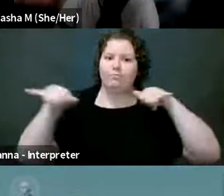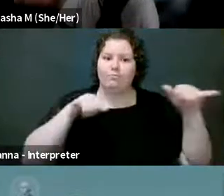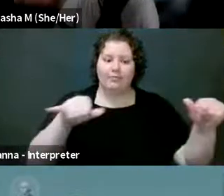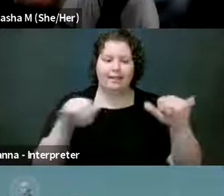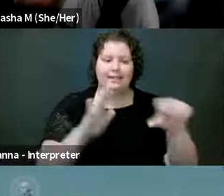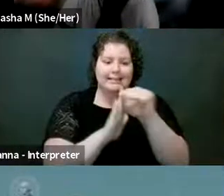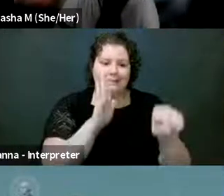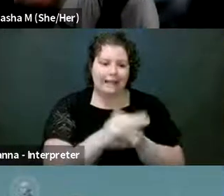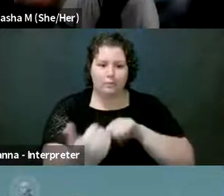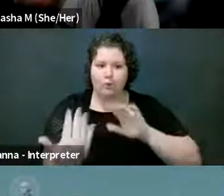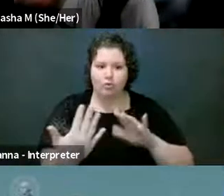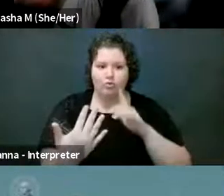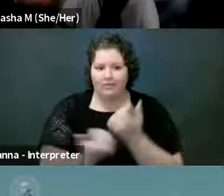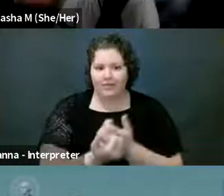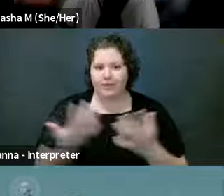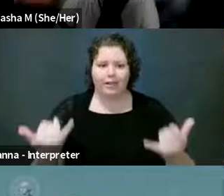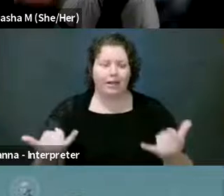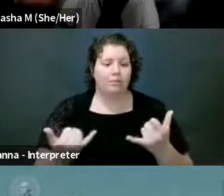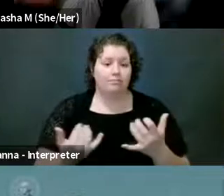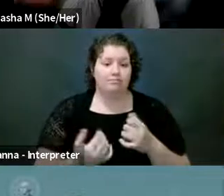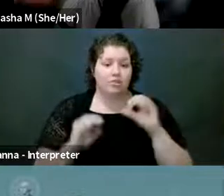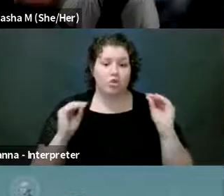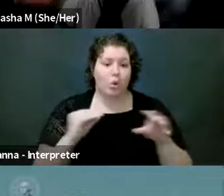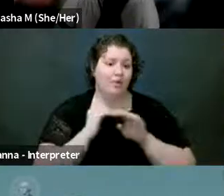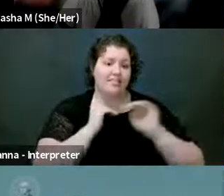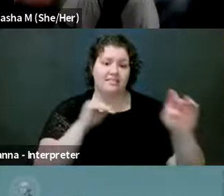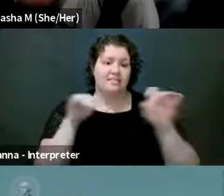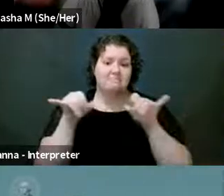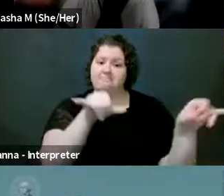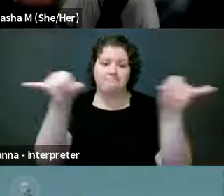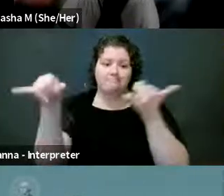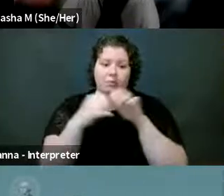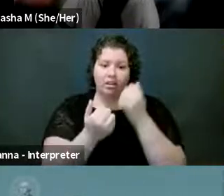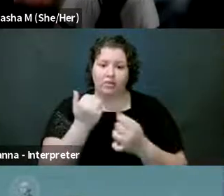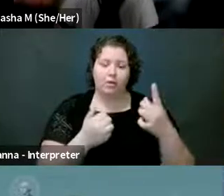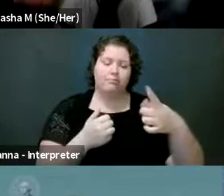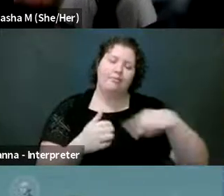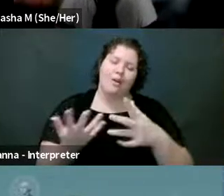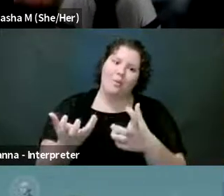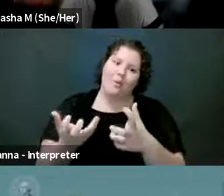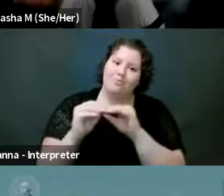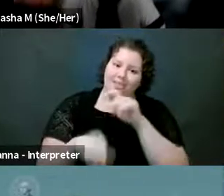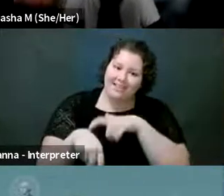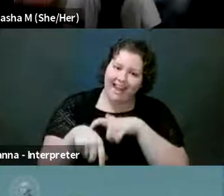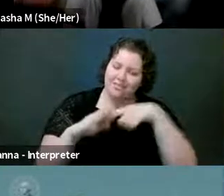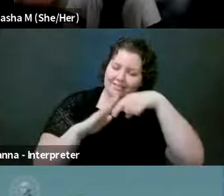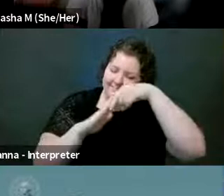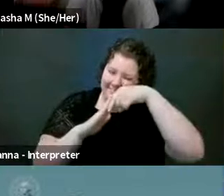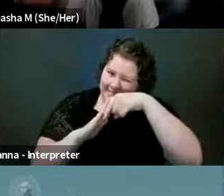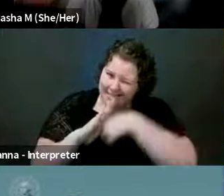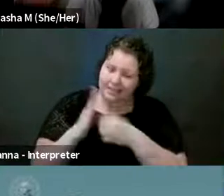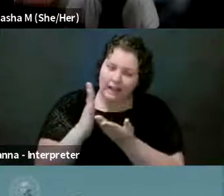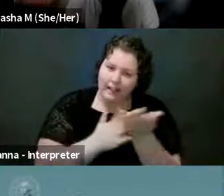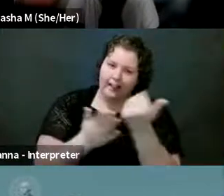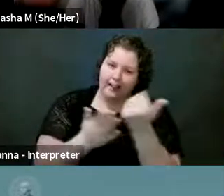across the state just kind of really stood out to folks. People wanted more time to dig deeper, but they thought that,